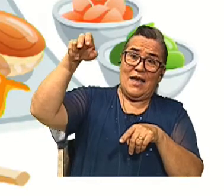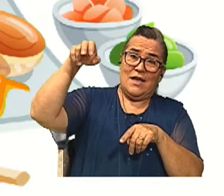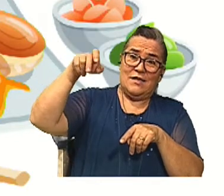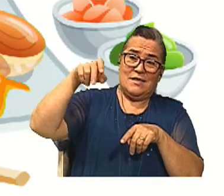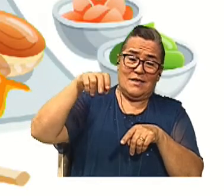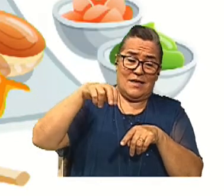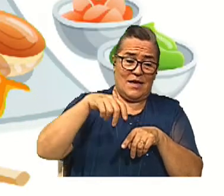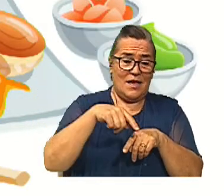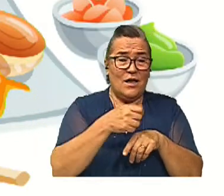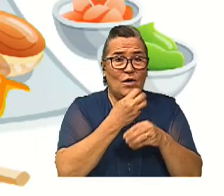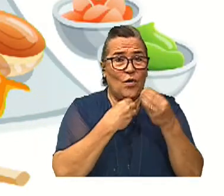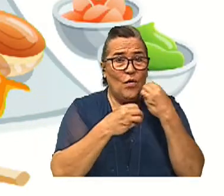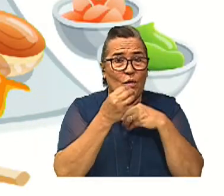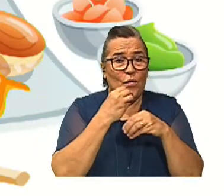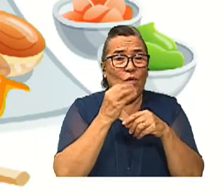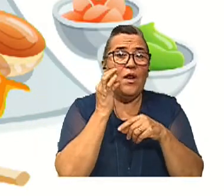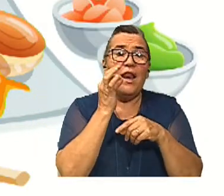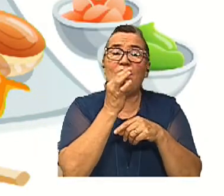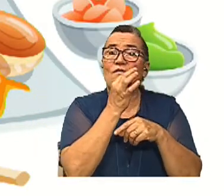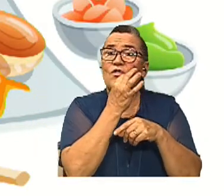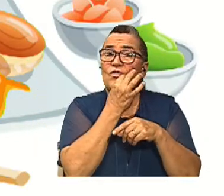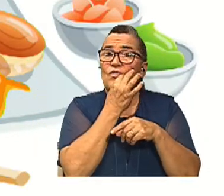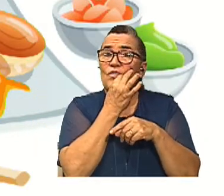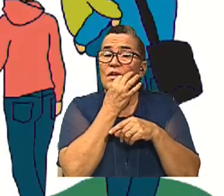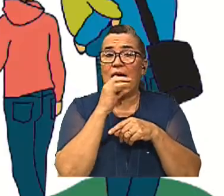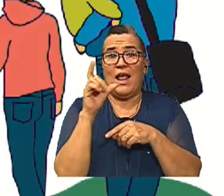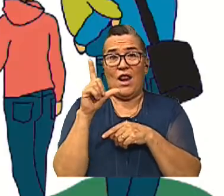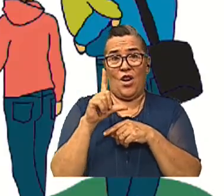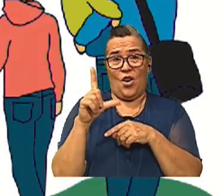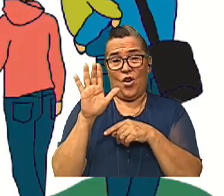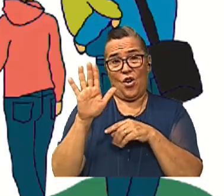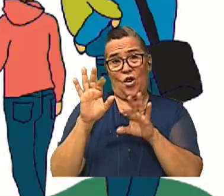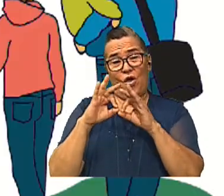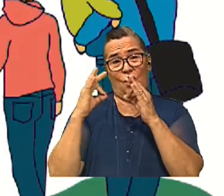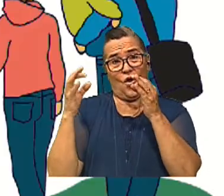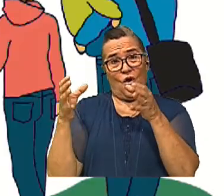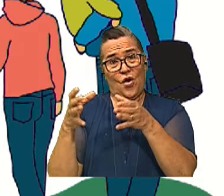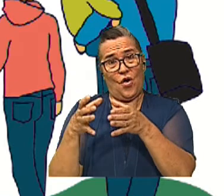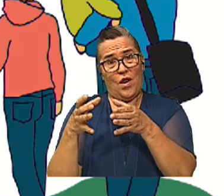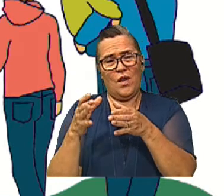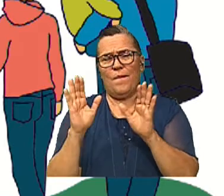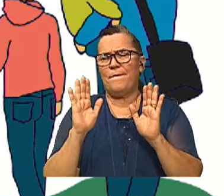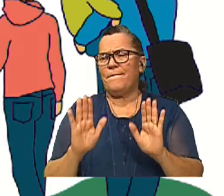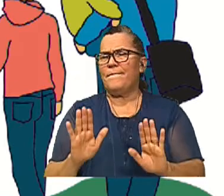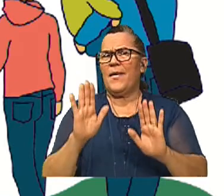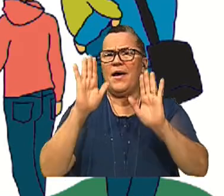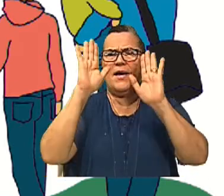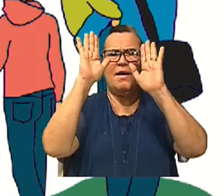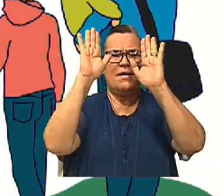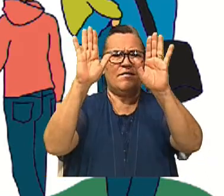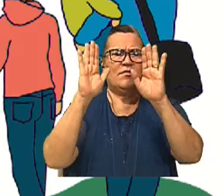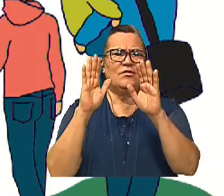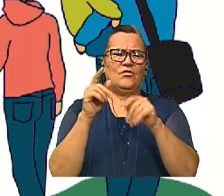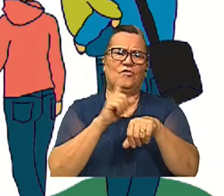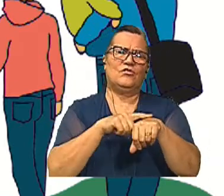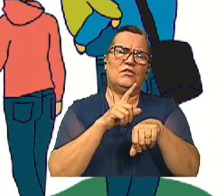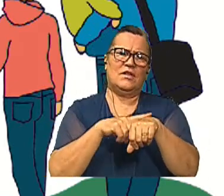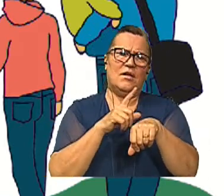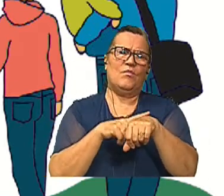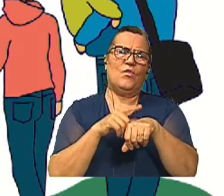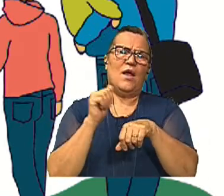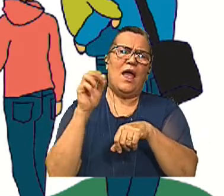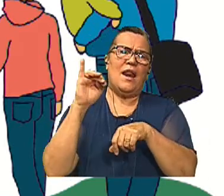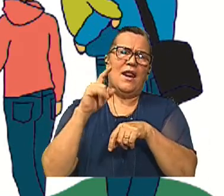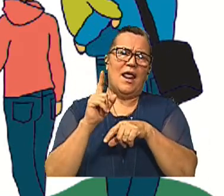restaurant in La Fortuna. Lauren and her family had a wonderful time in Adenal and want to